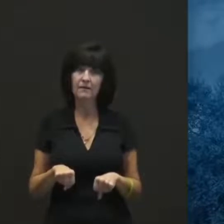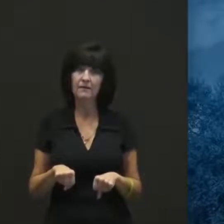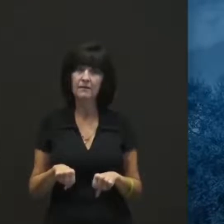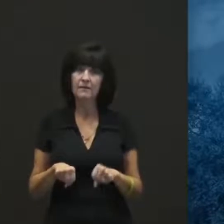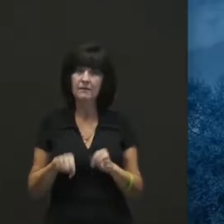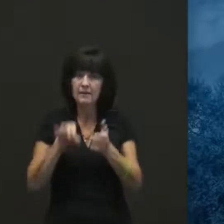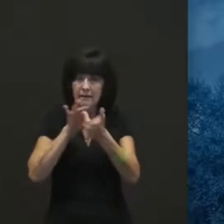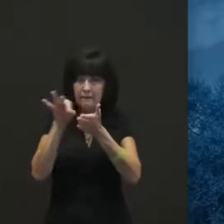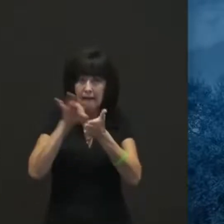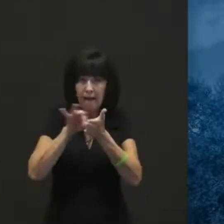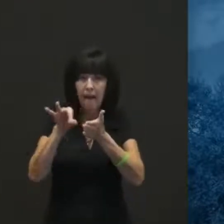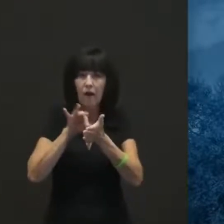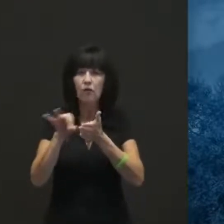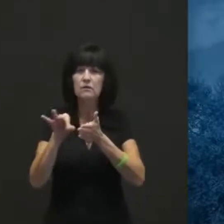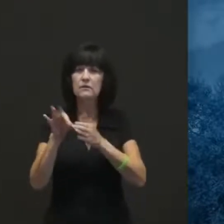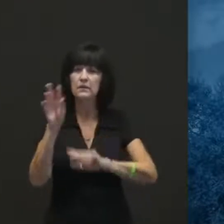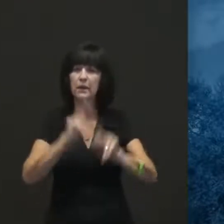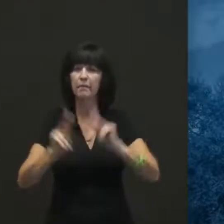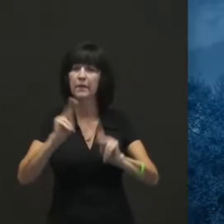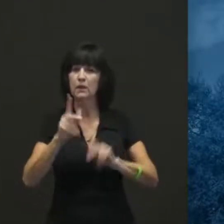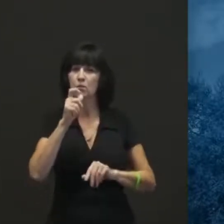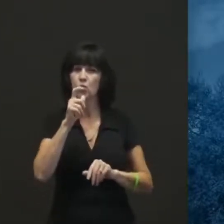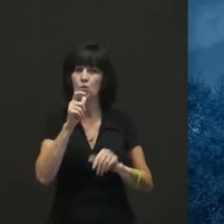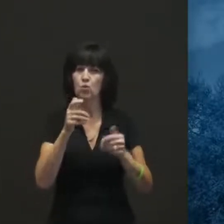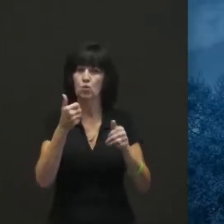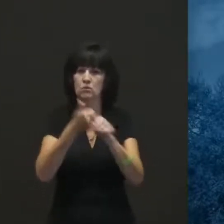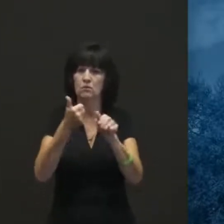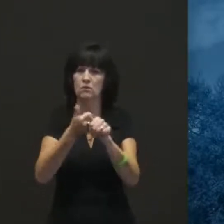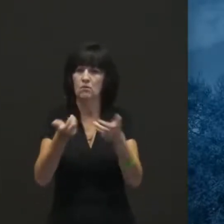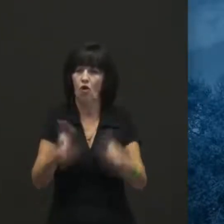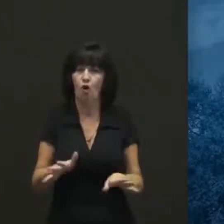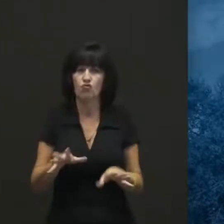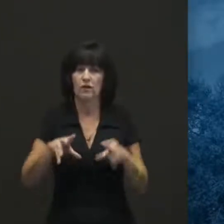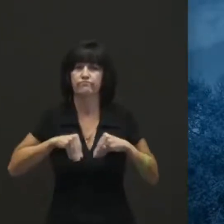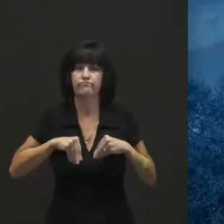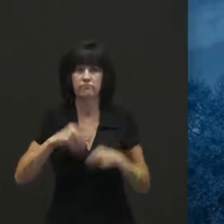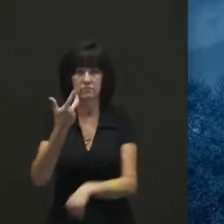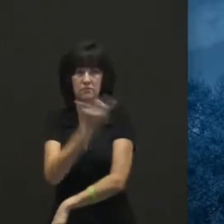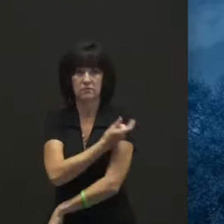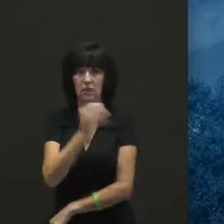like a threshold that we need to reach in order for it to be effective?